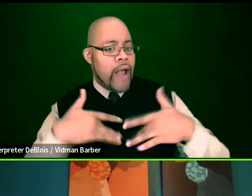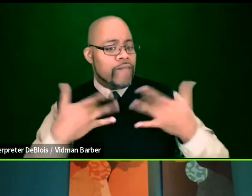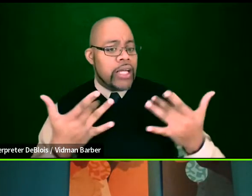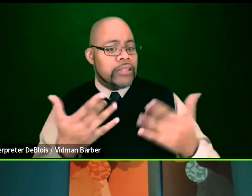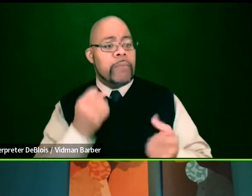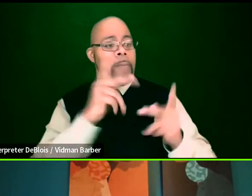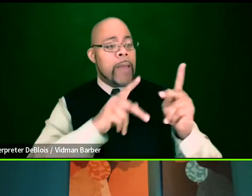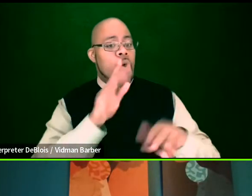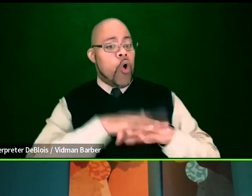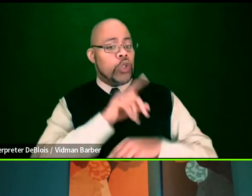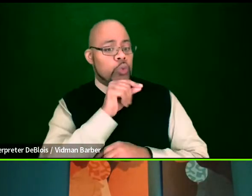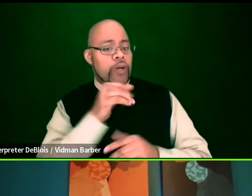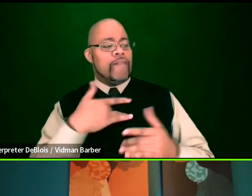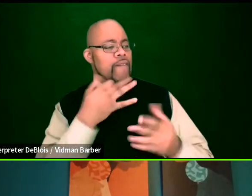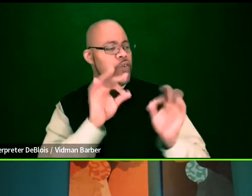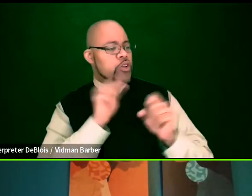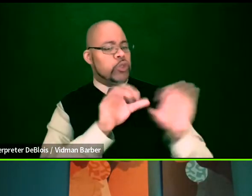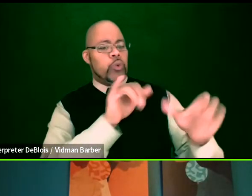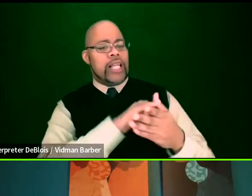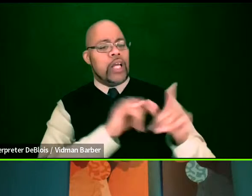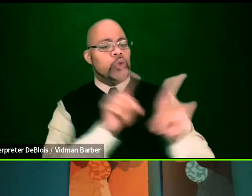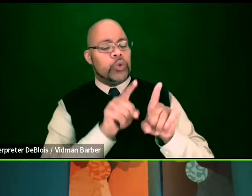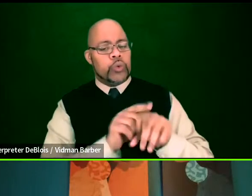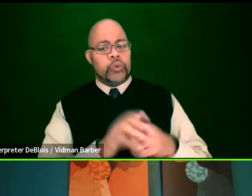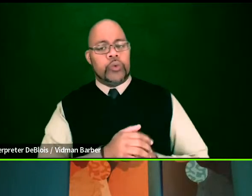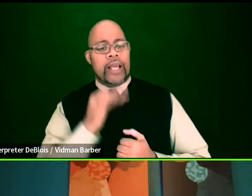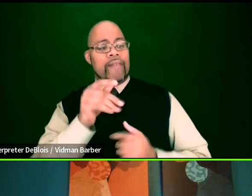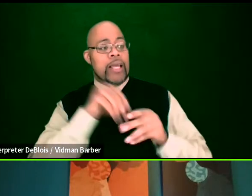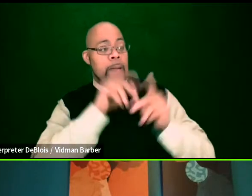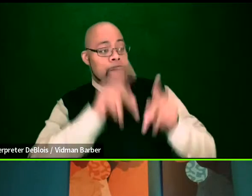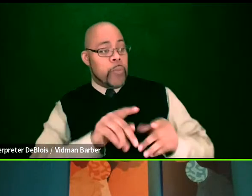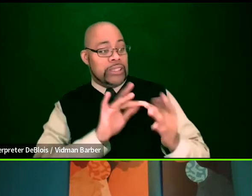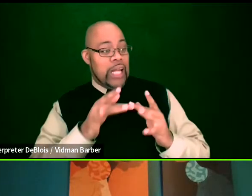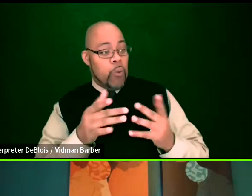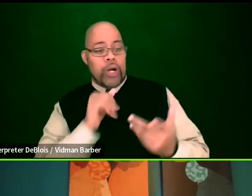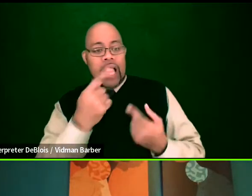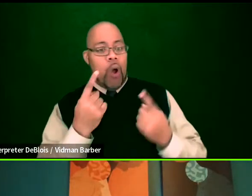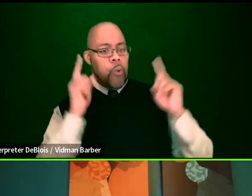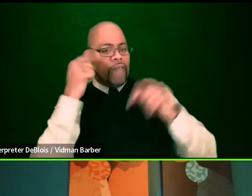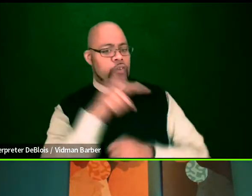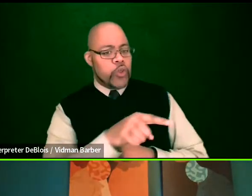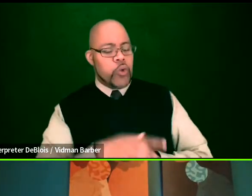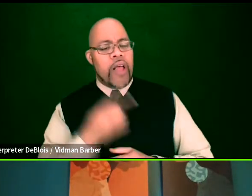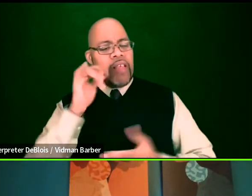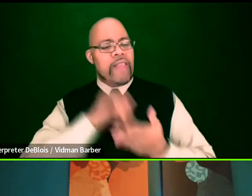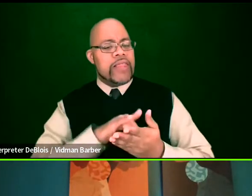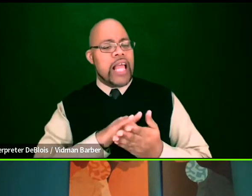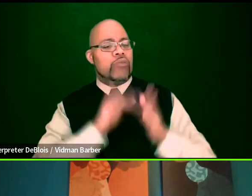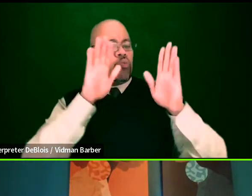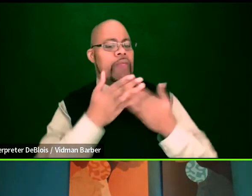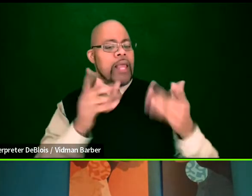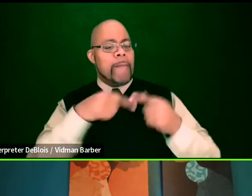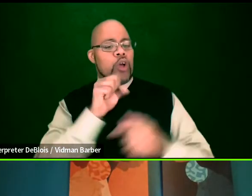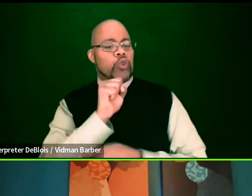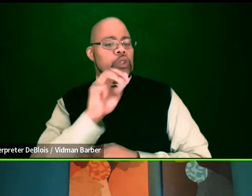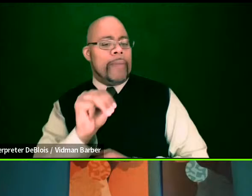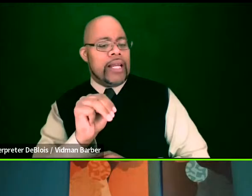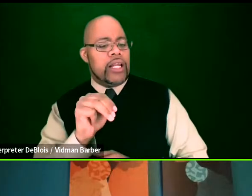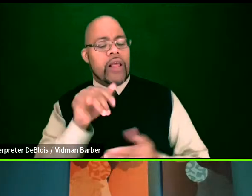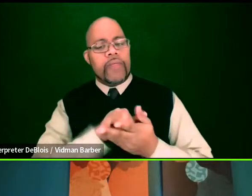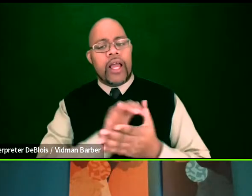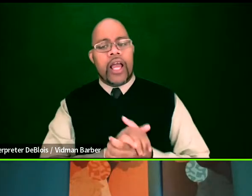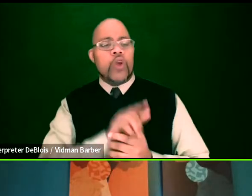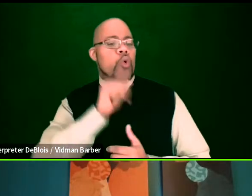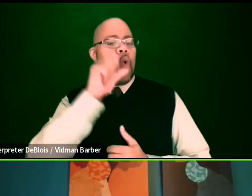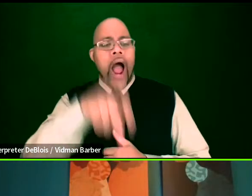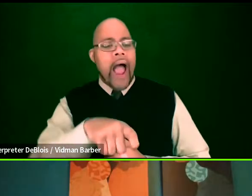those folks are on Twitter, so feel free to do that too if the in-person networking isn't working for you. I think that's the great thing about social media, is that you